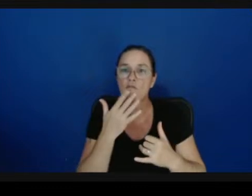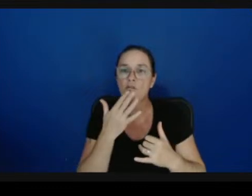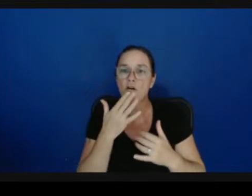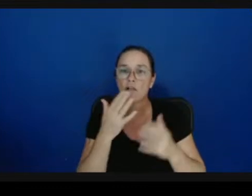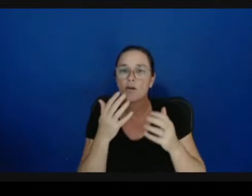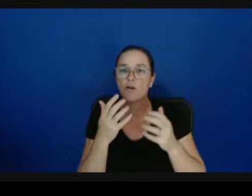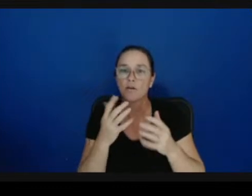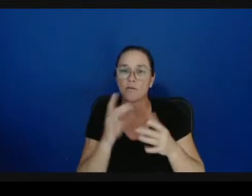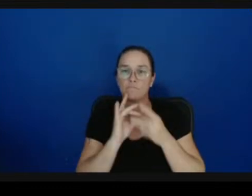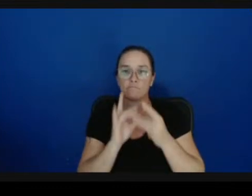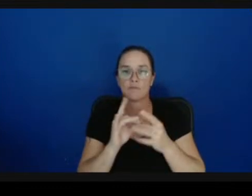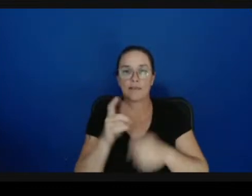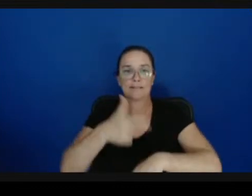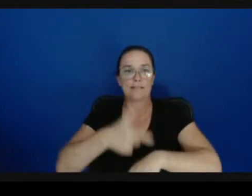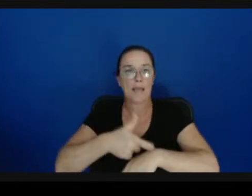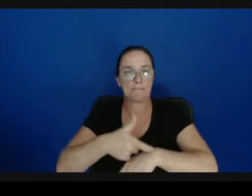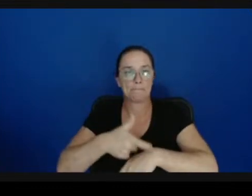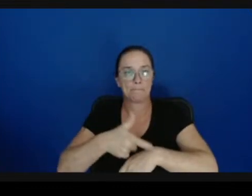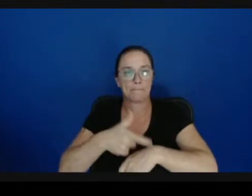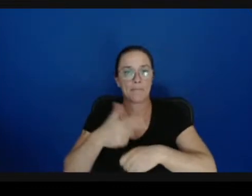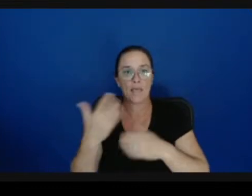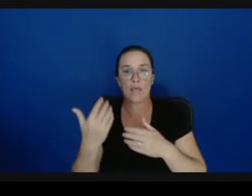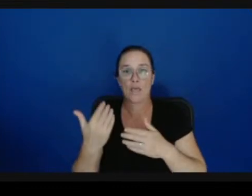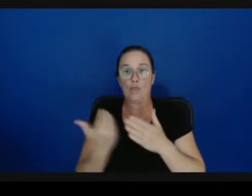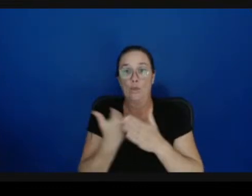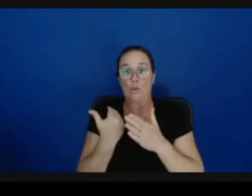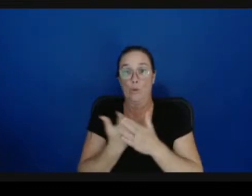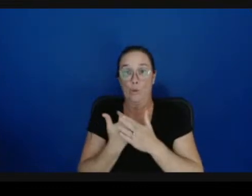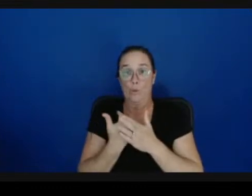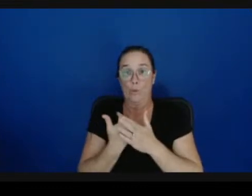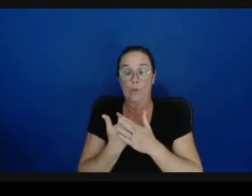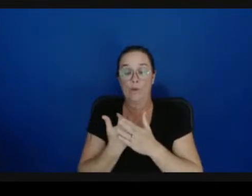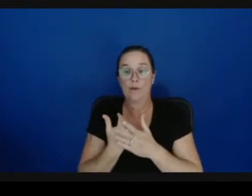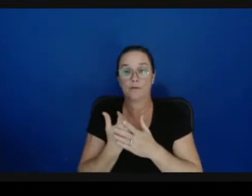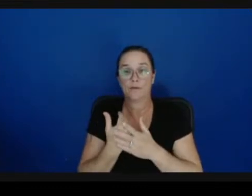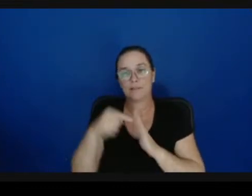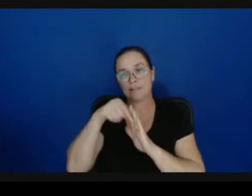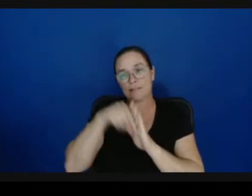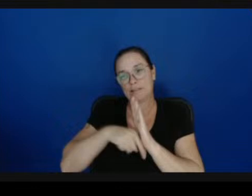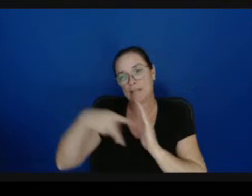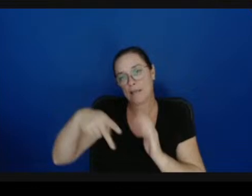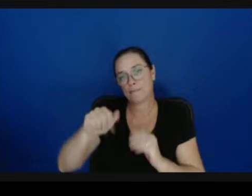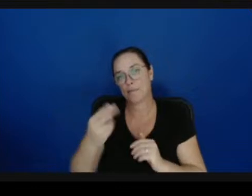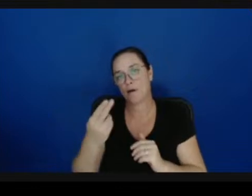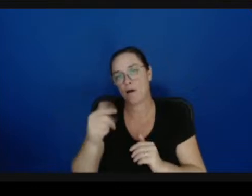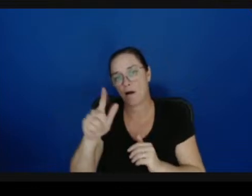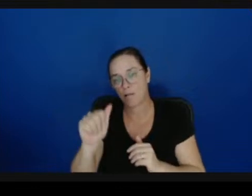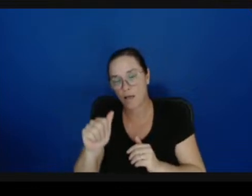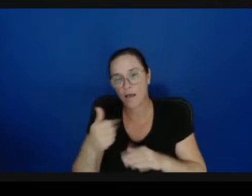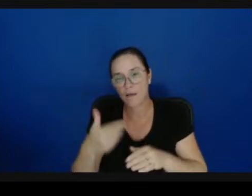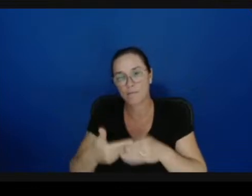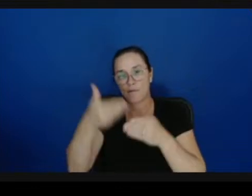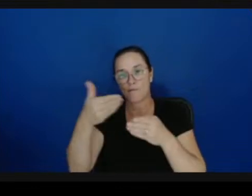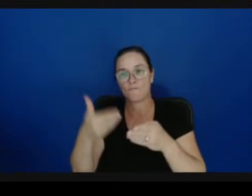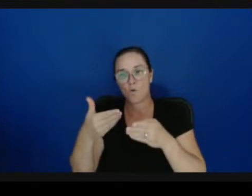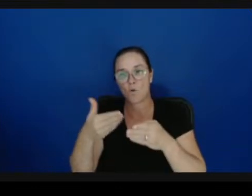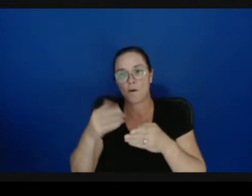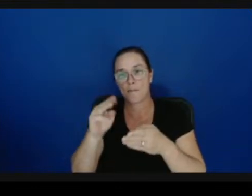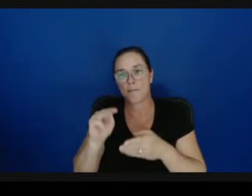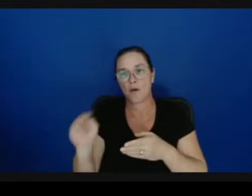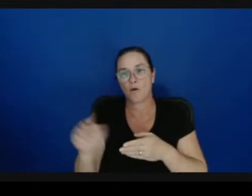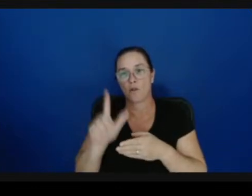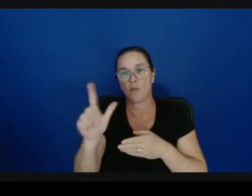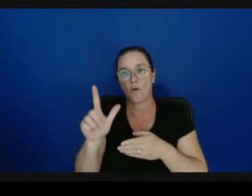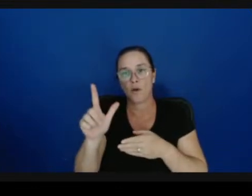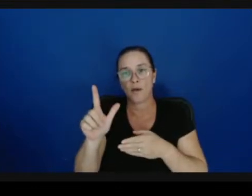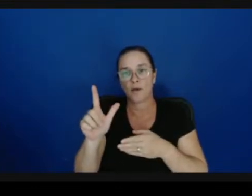time. And we have the newest one first. So the newest earthquake was a Deep Pahala event. The one prior to that was on Mauna Loa. The one prior